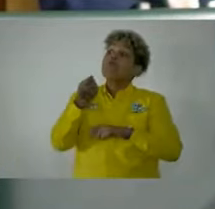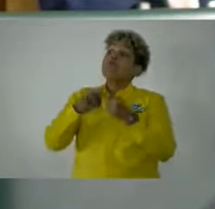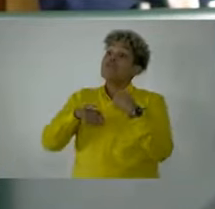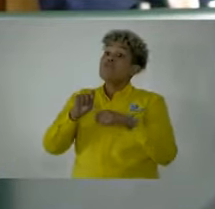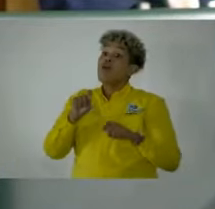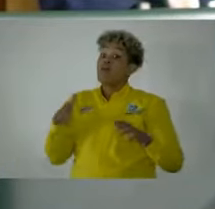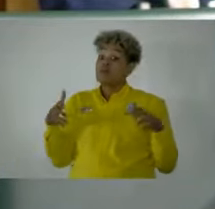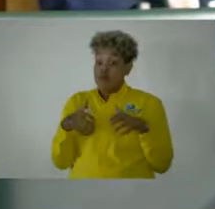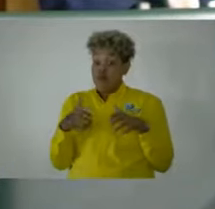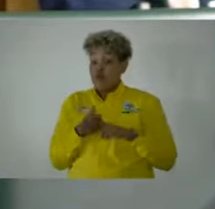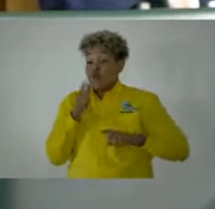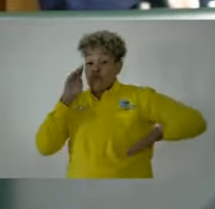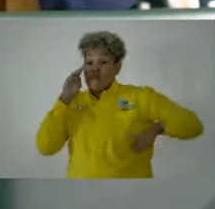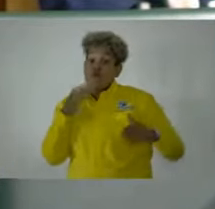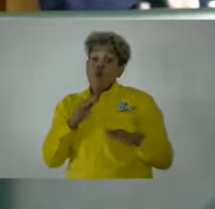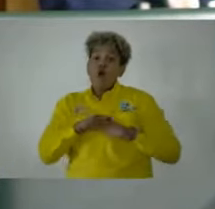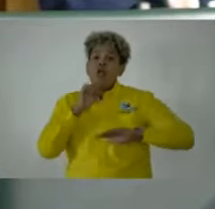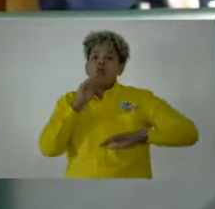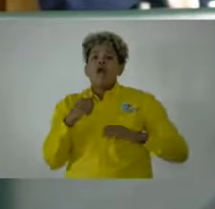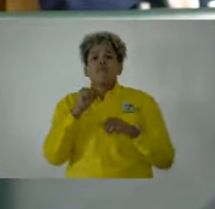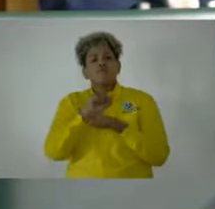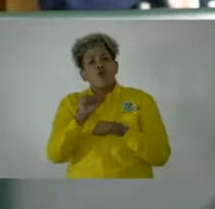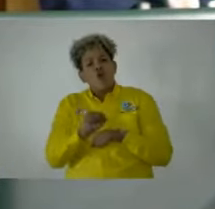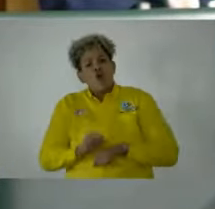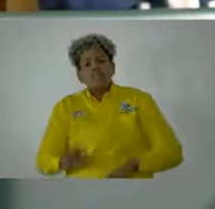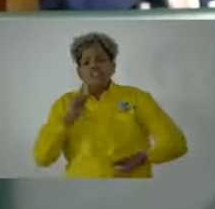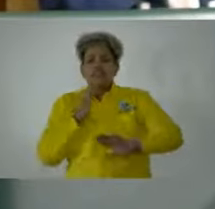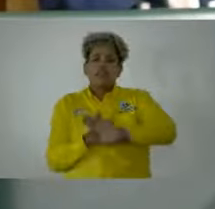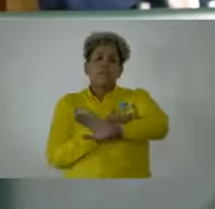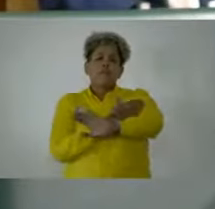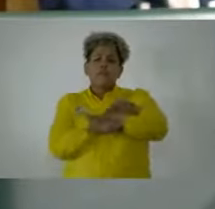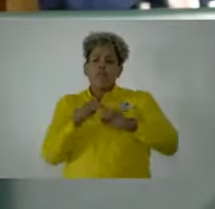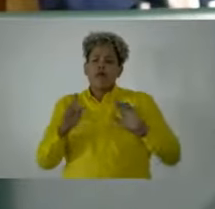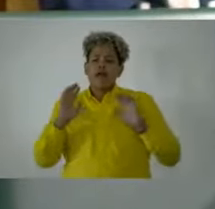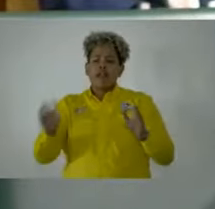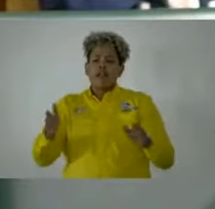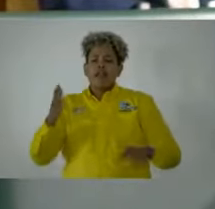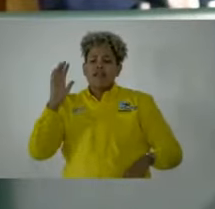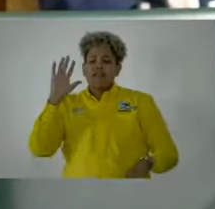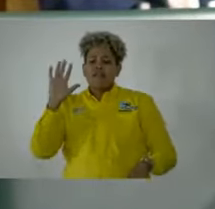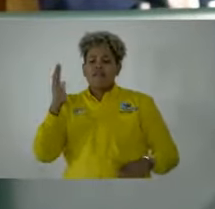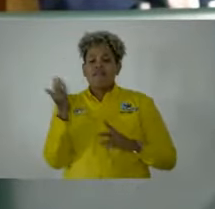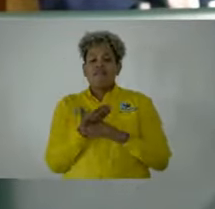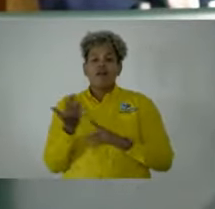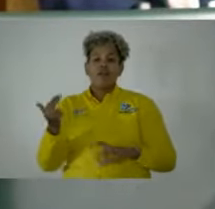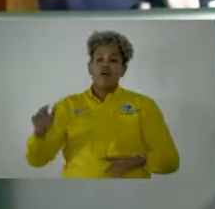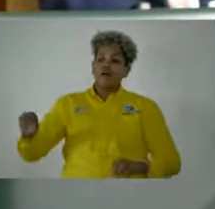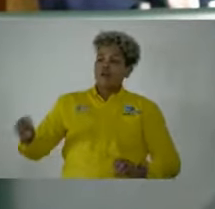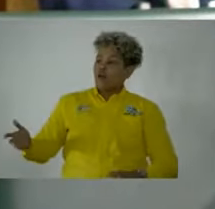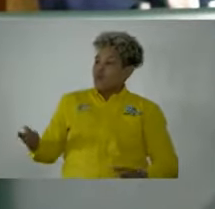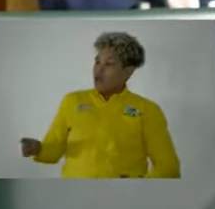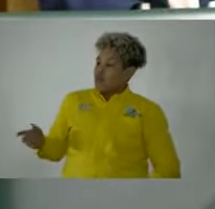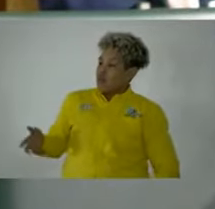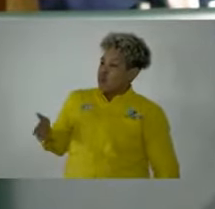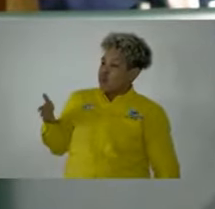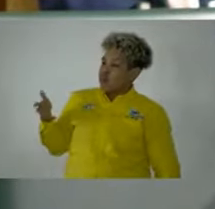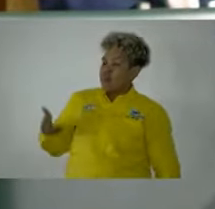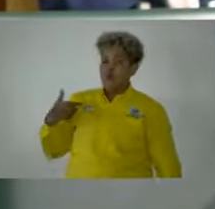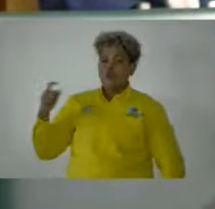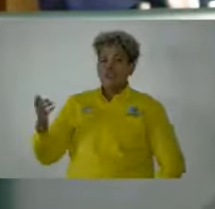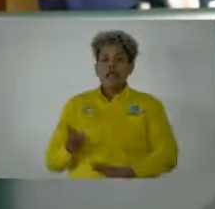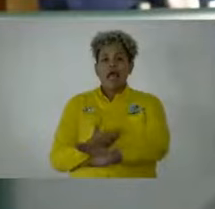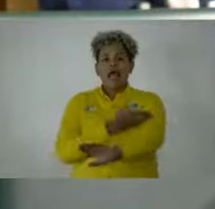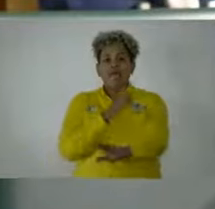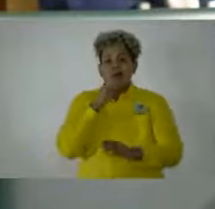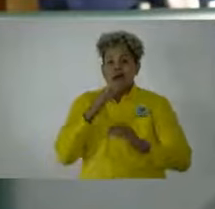We have a labor market reform report which focuses on productivity improvements, and it has been left in file 13. We need to advance from a minimum